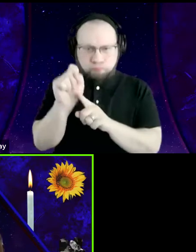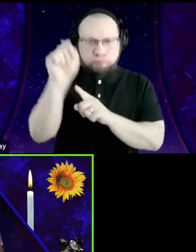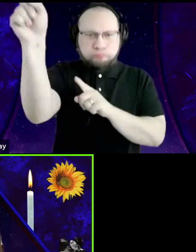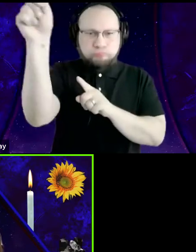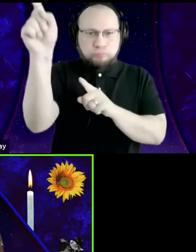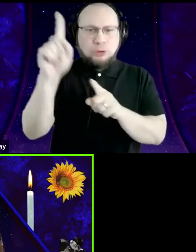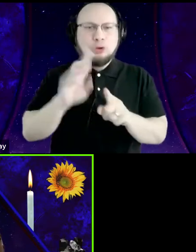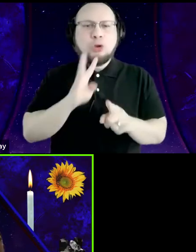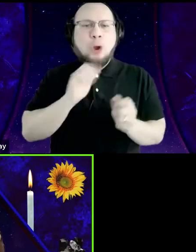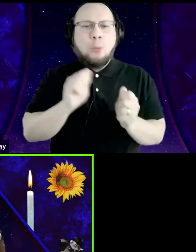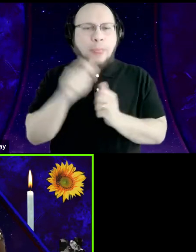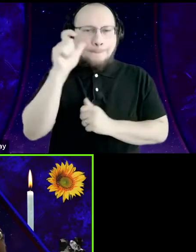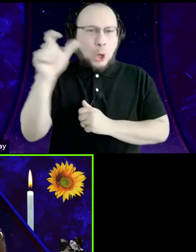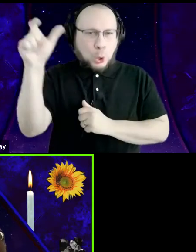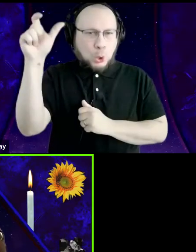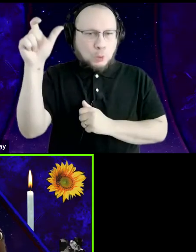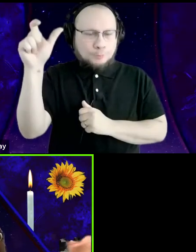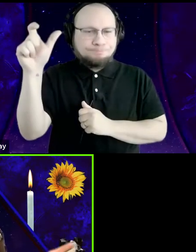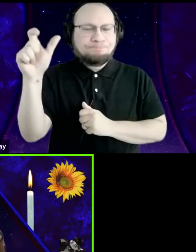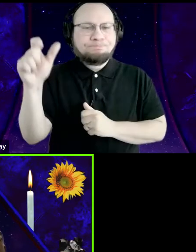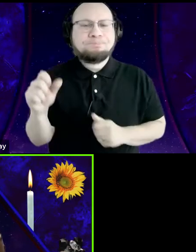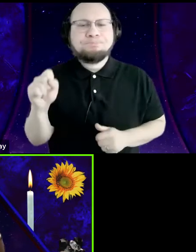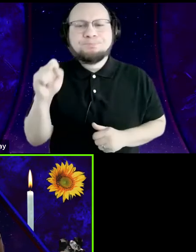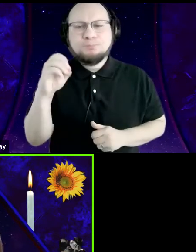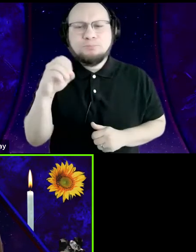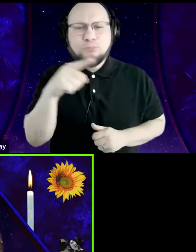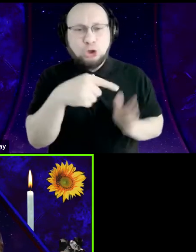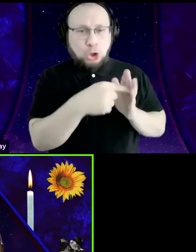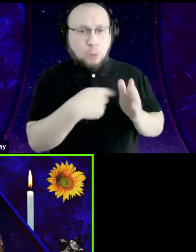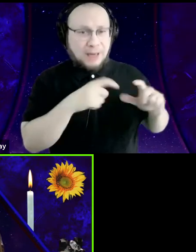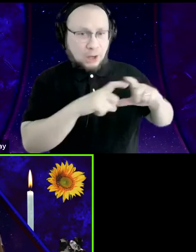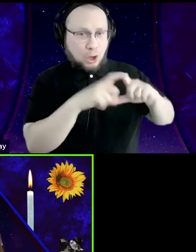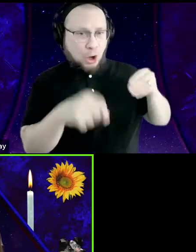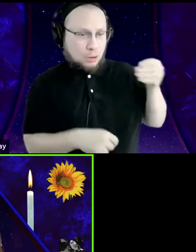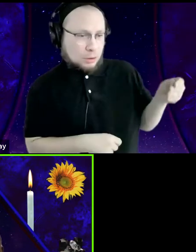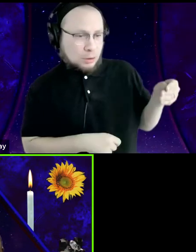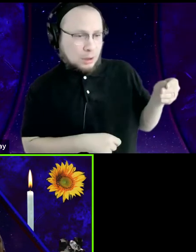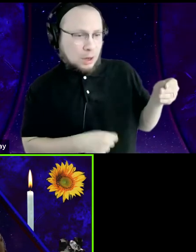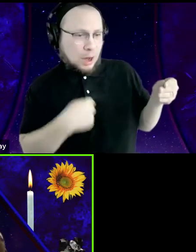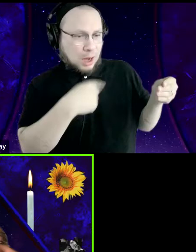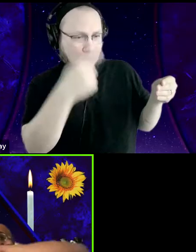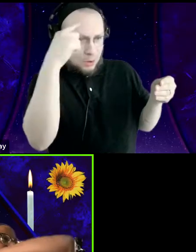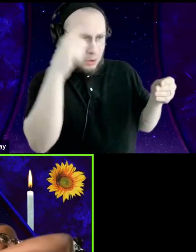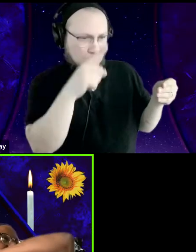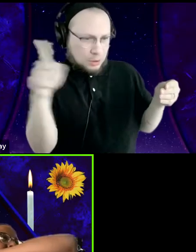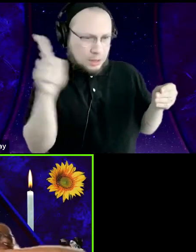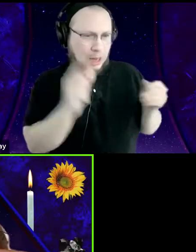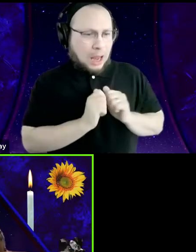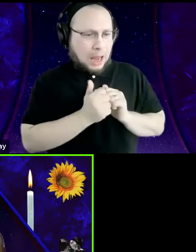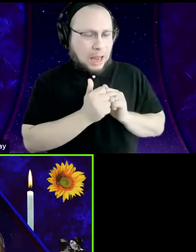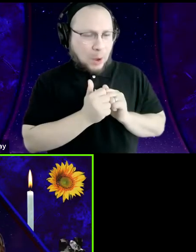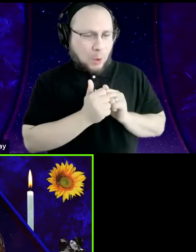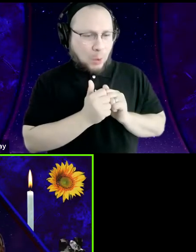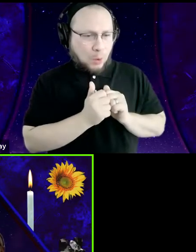watching the figure on the moon card, I just kept imagining like the way in which